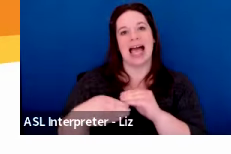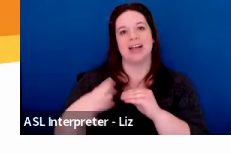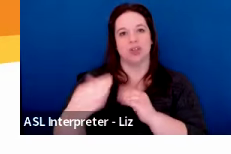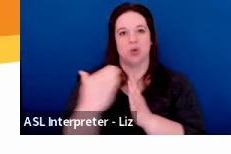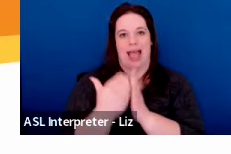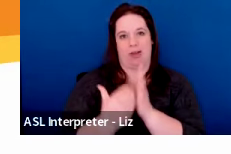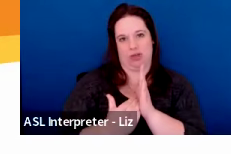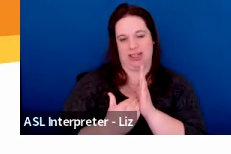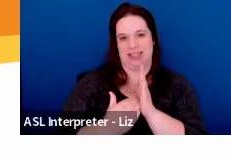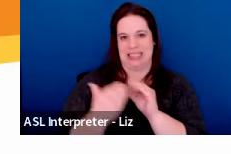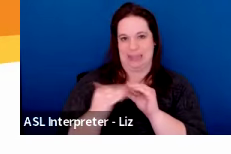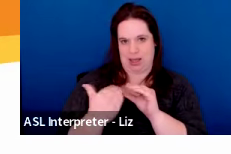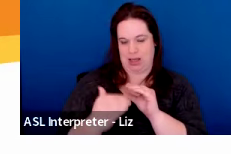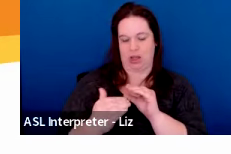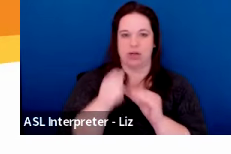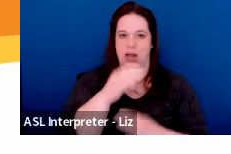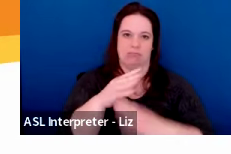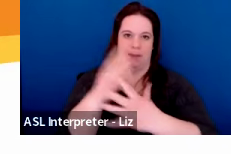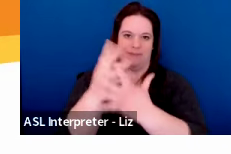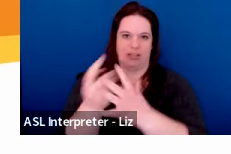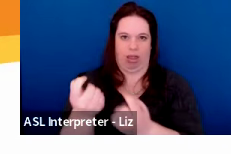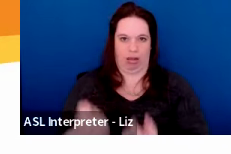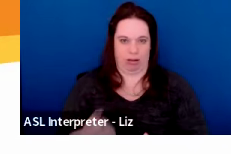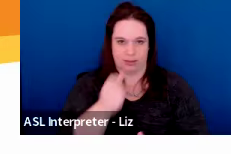blocker. The emails from